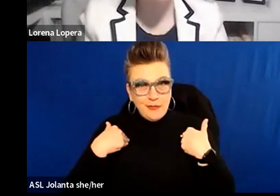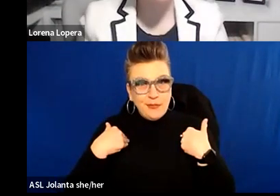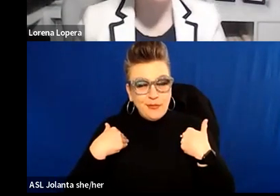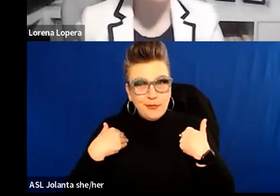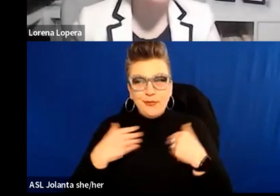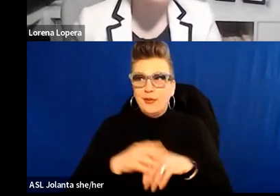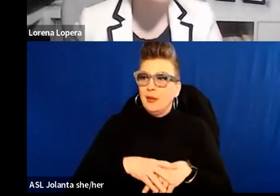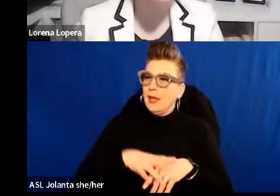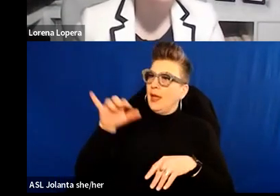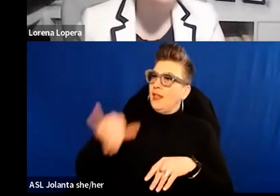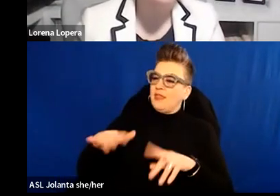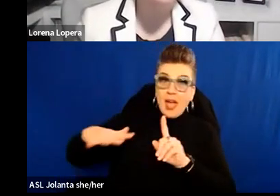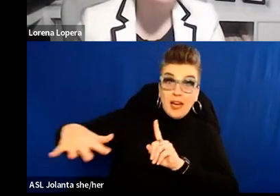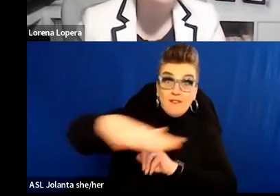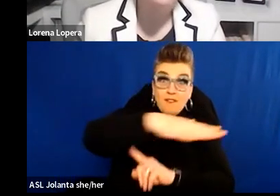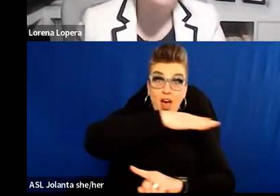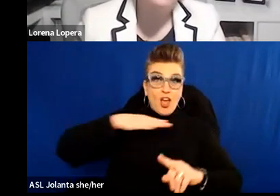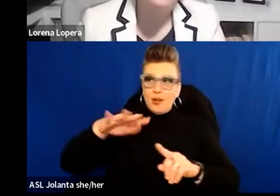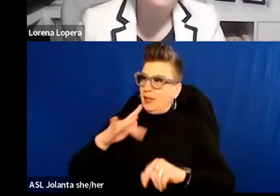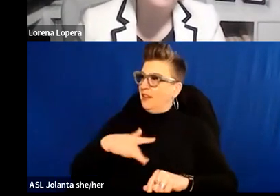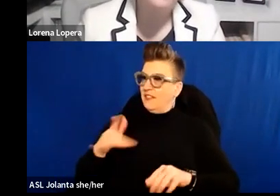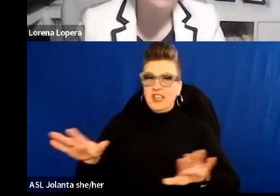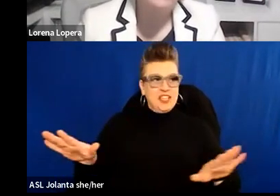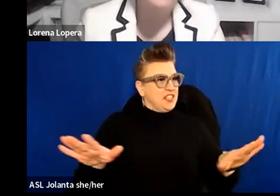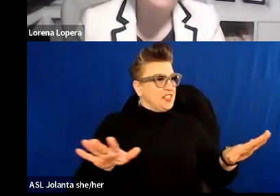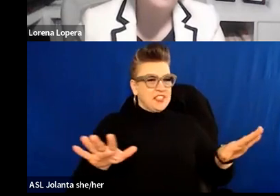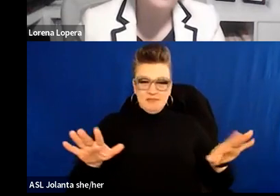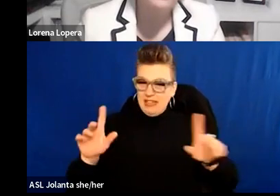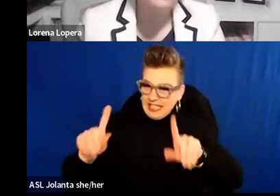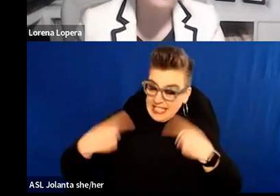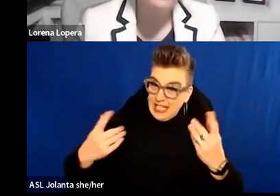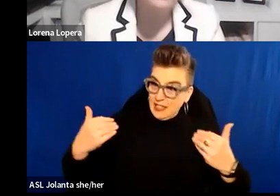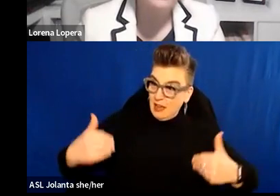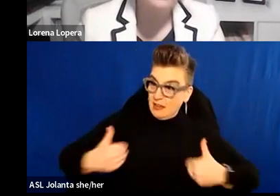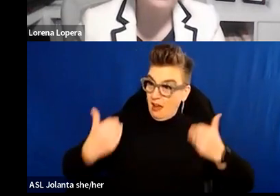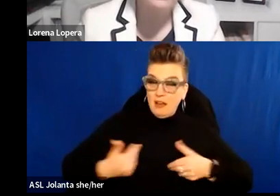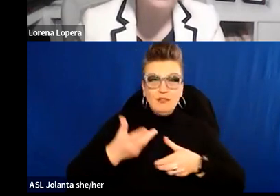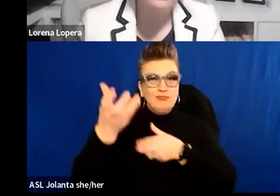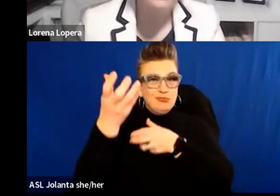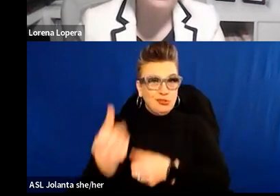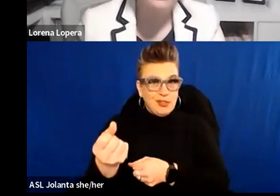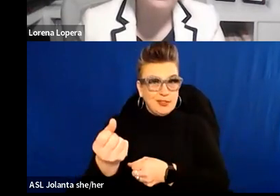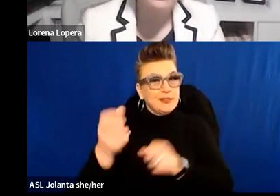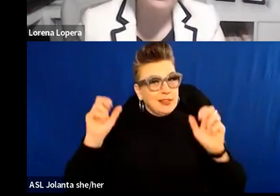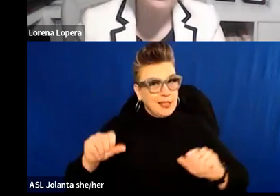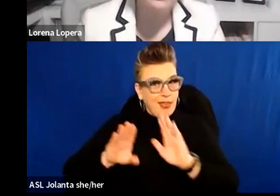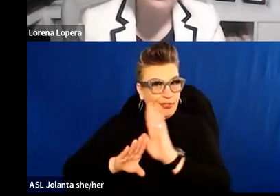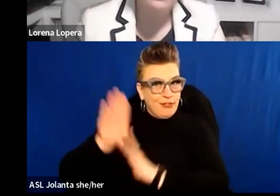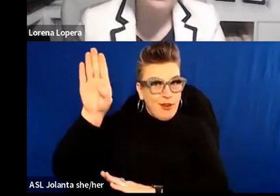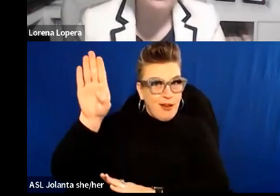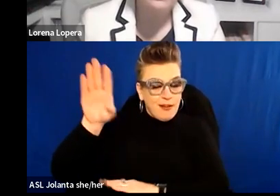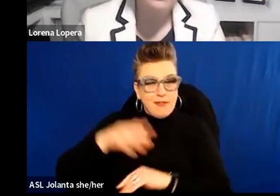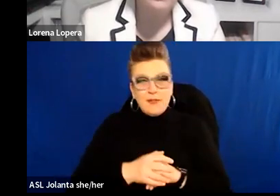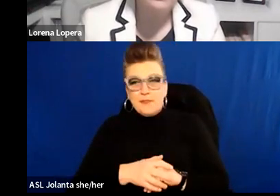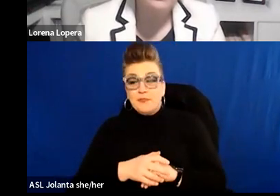an environment of trust and relationship where they can thrive um we know that you know at the